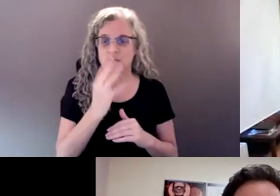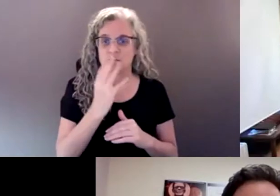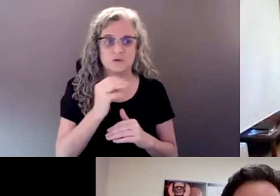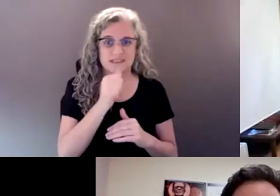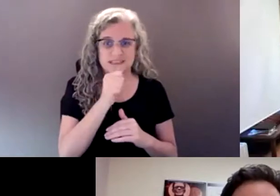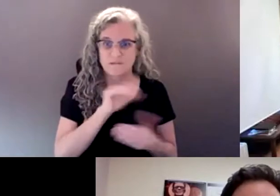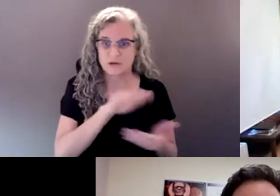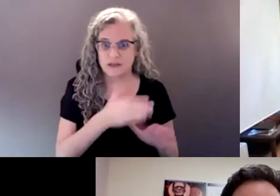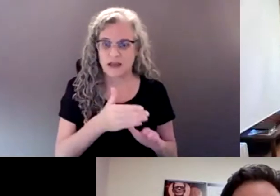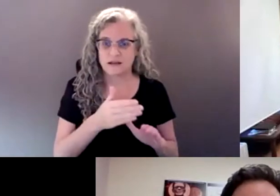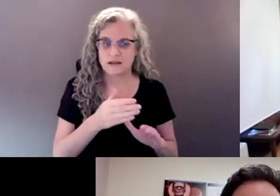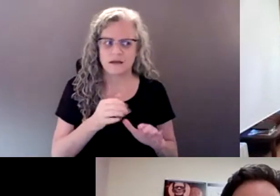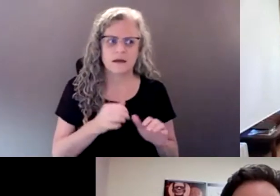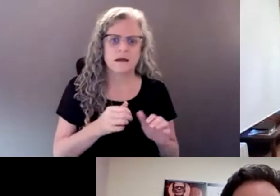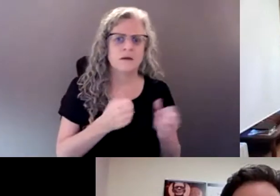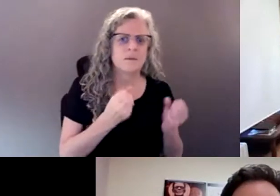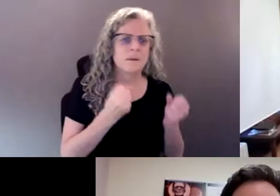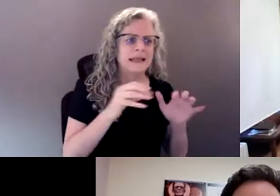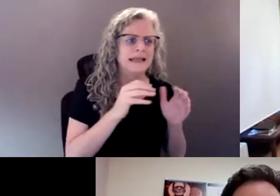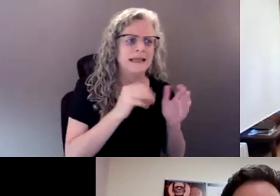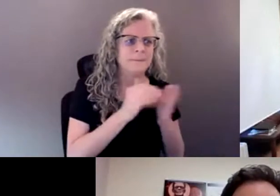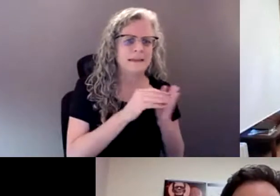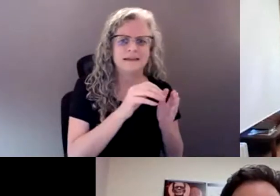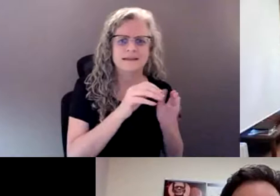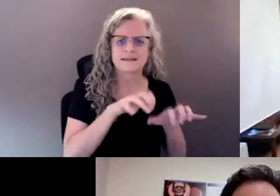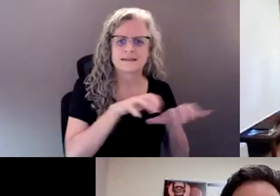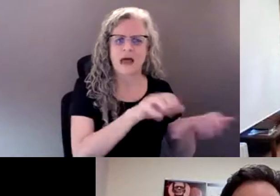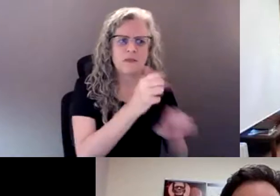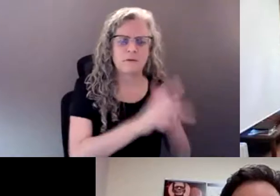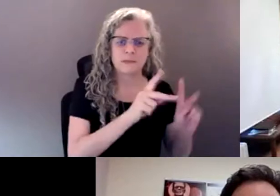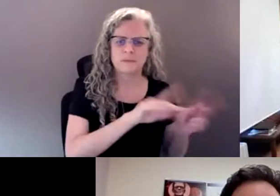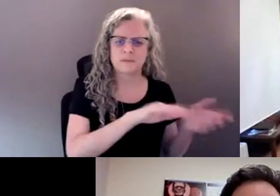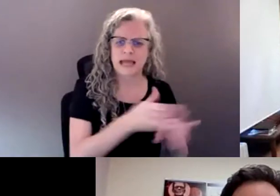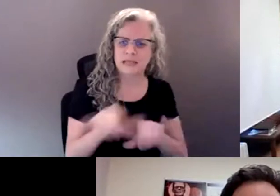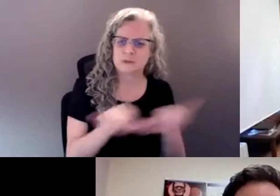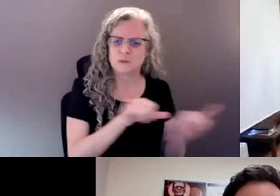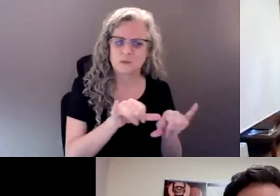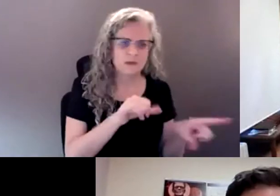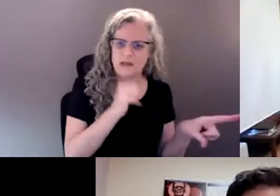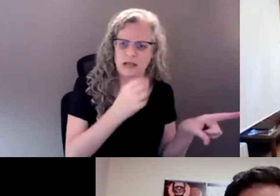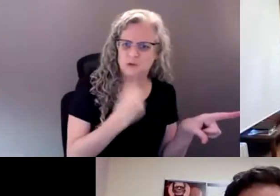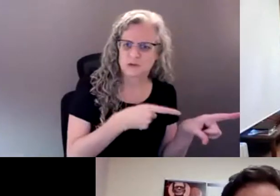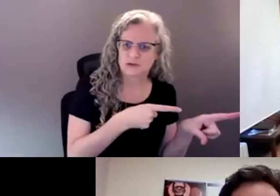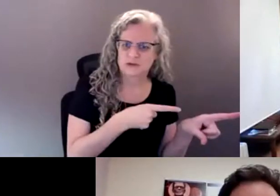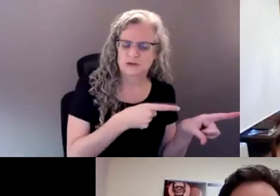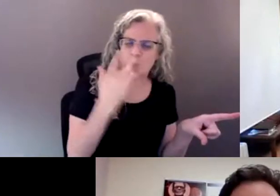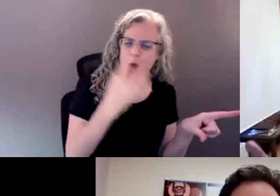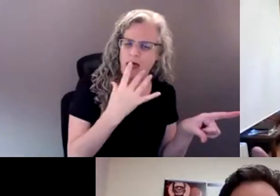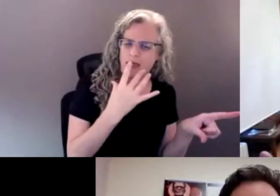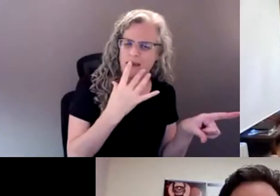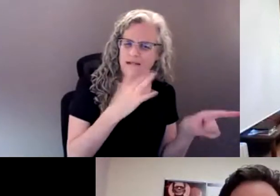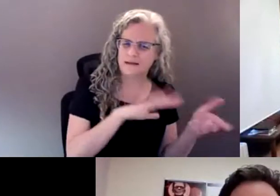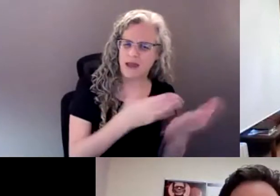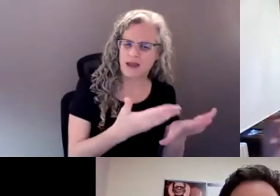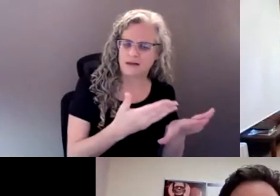did tens of millions of others who were not Jewish. Did they die of anti-Judaism or anti-Semitism? The